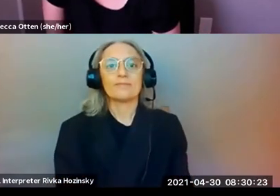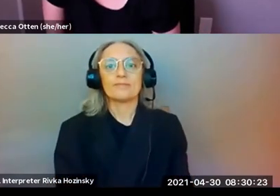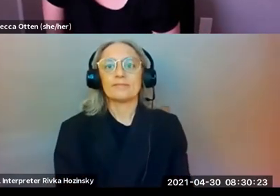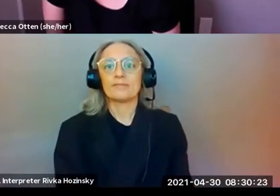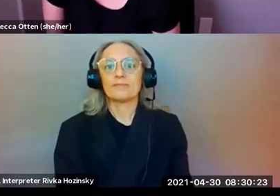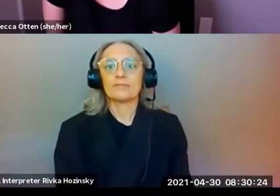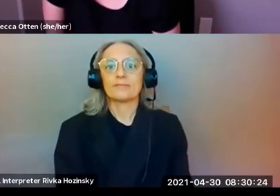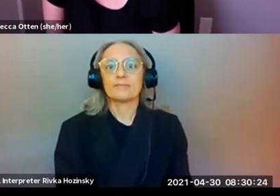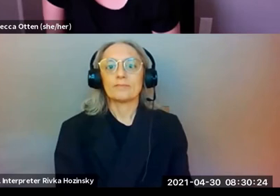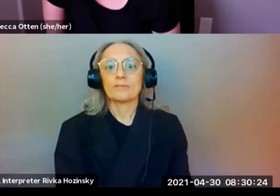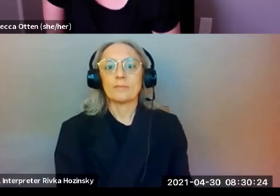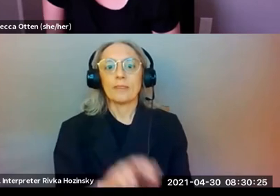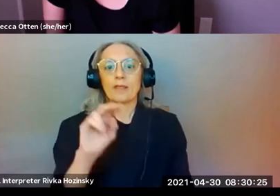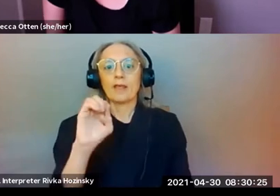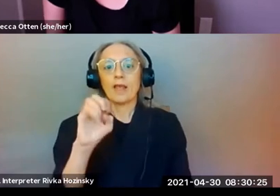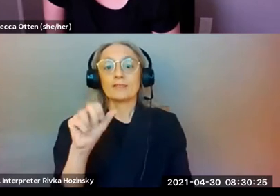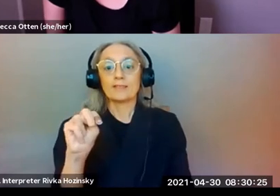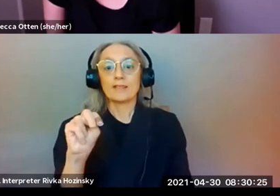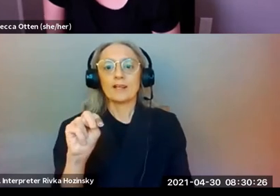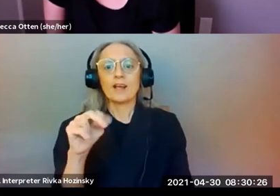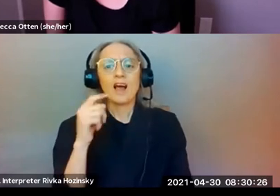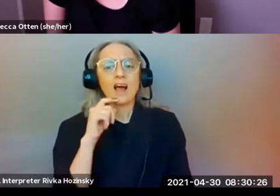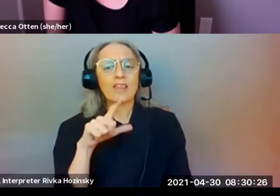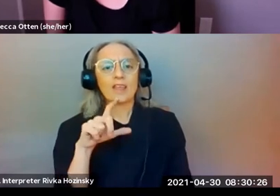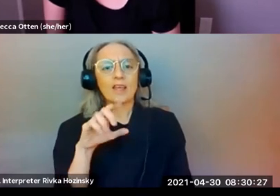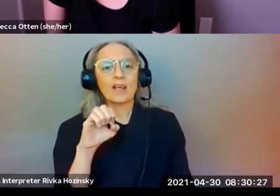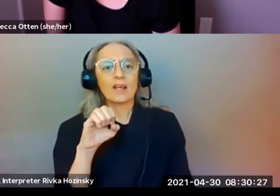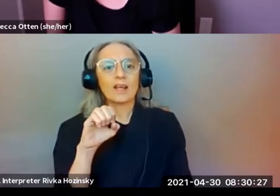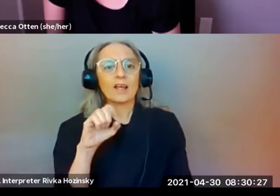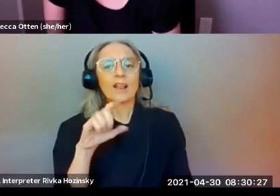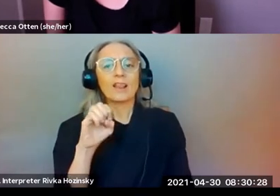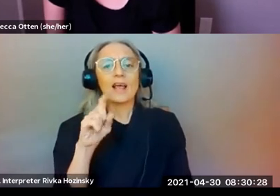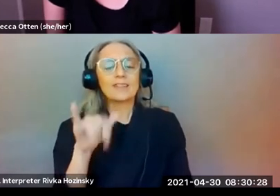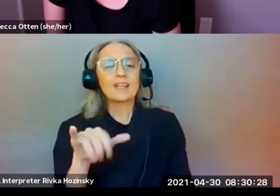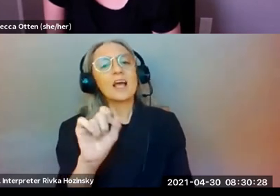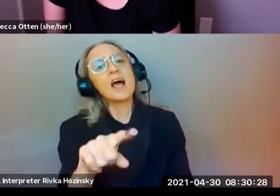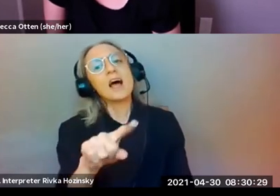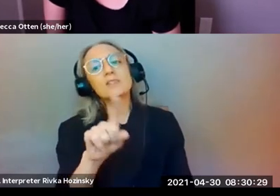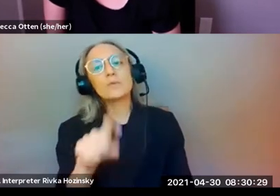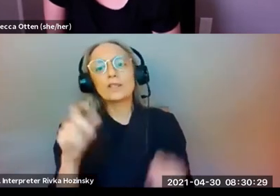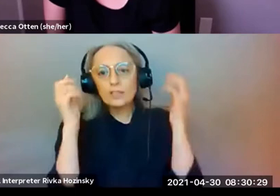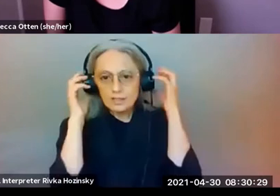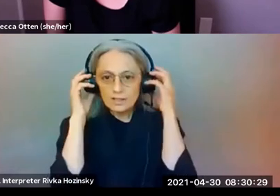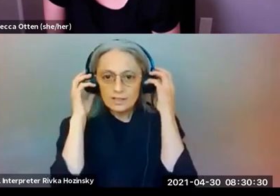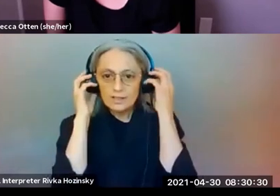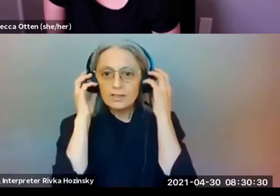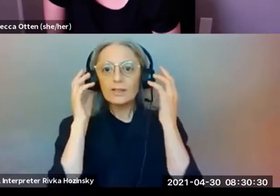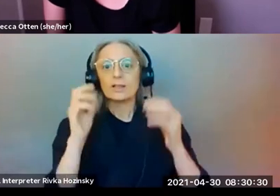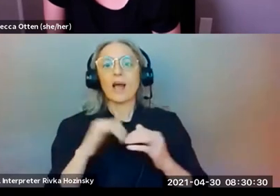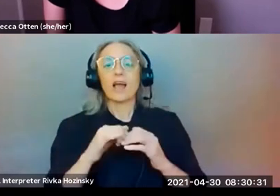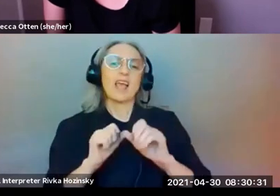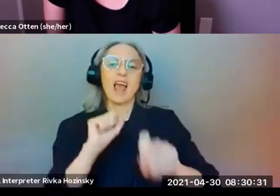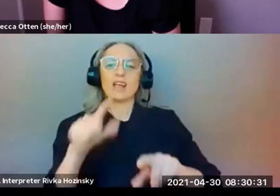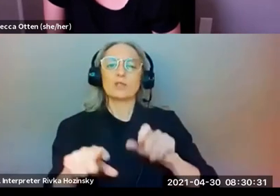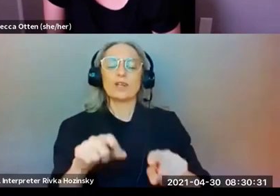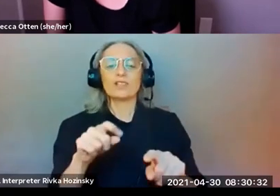I think Leslie, maybe I can also ask a question as a way to also then connect like what we were